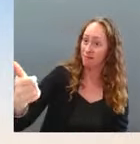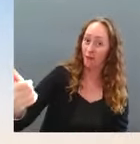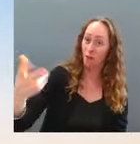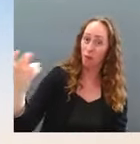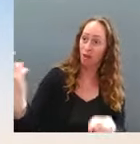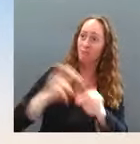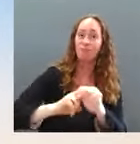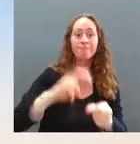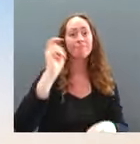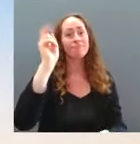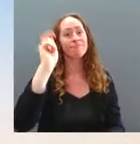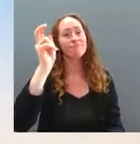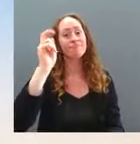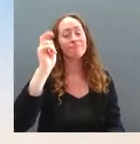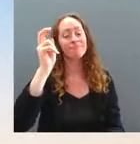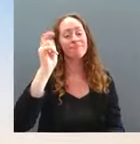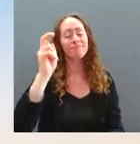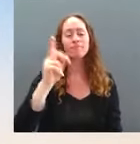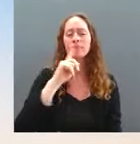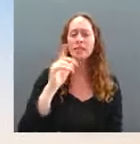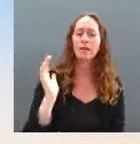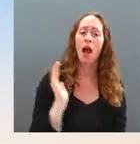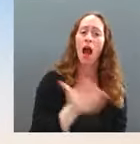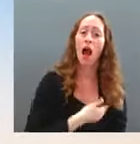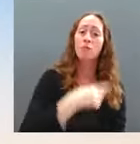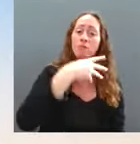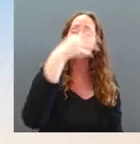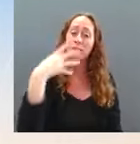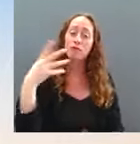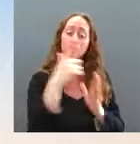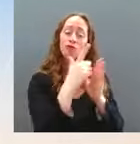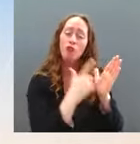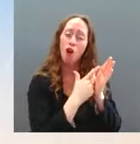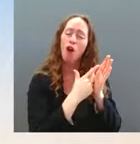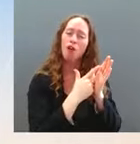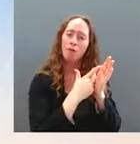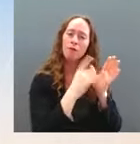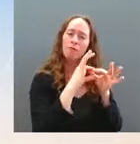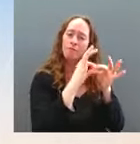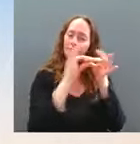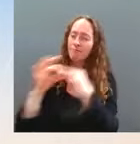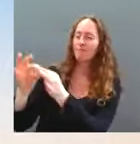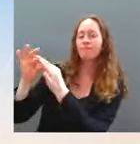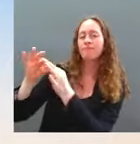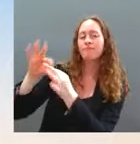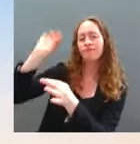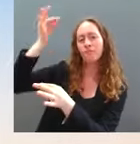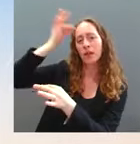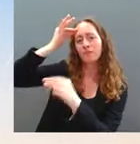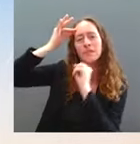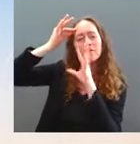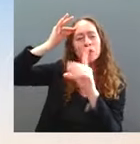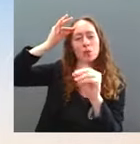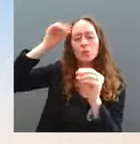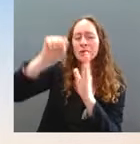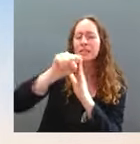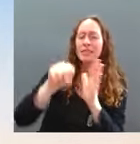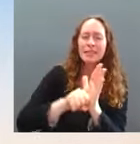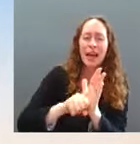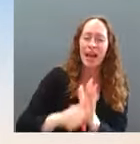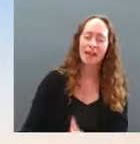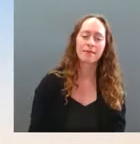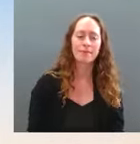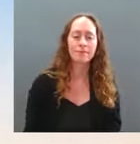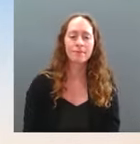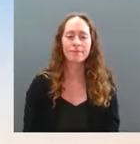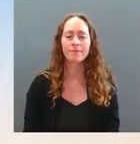federal government, not a state. Washington, D.C.? Well, listen, I don't know, but I know that the governor of Texas or any state does not have the legal authority